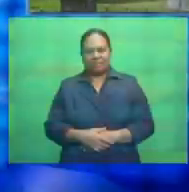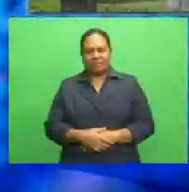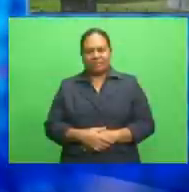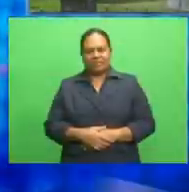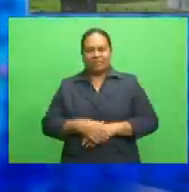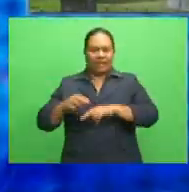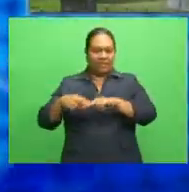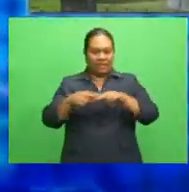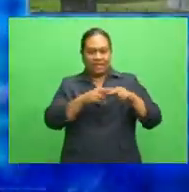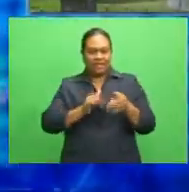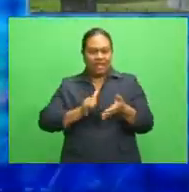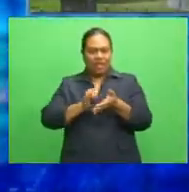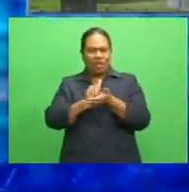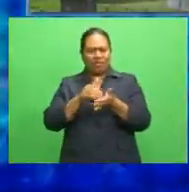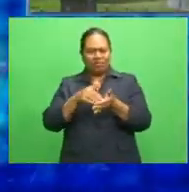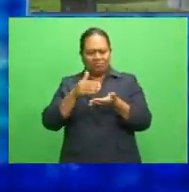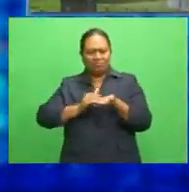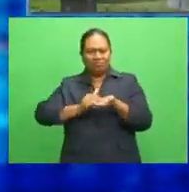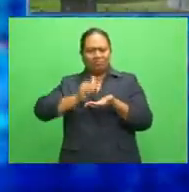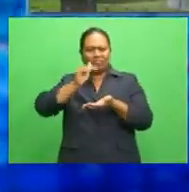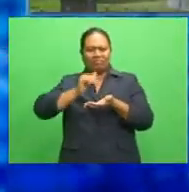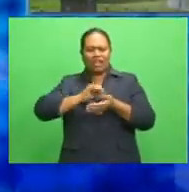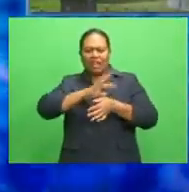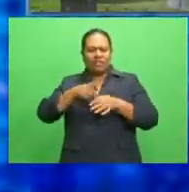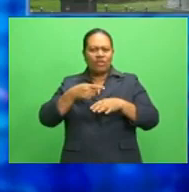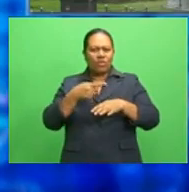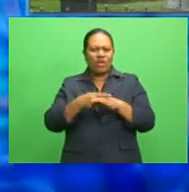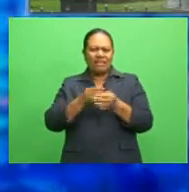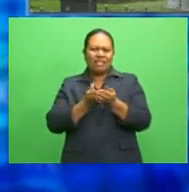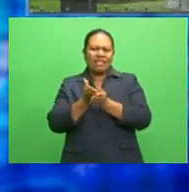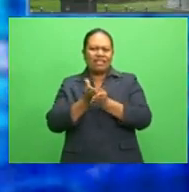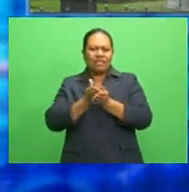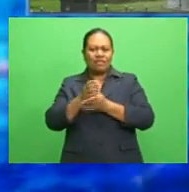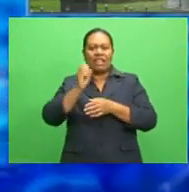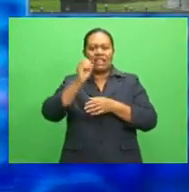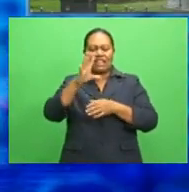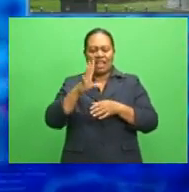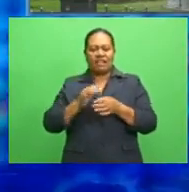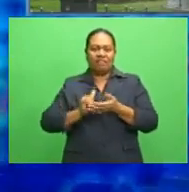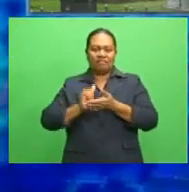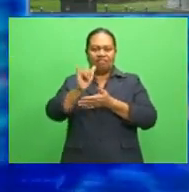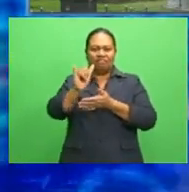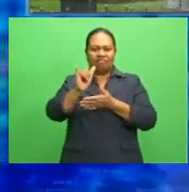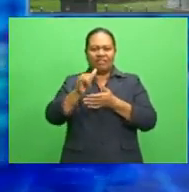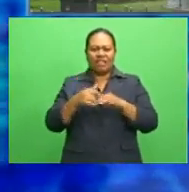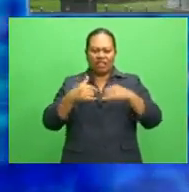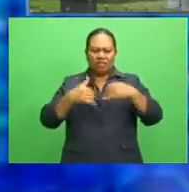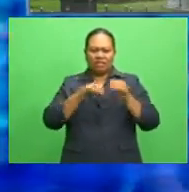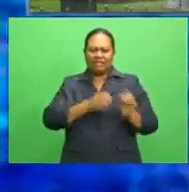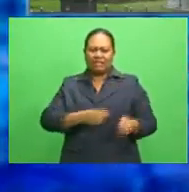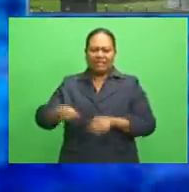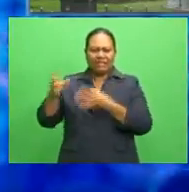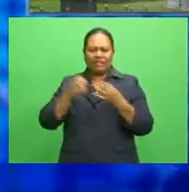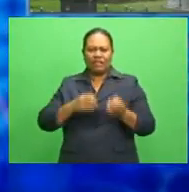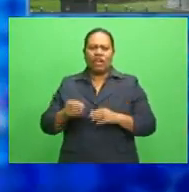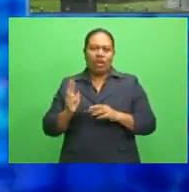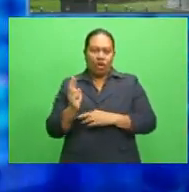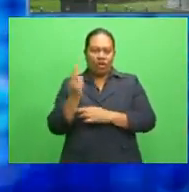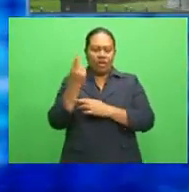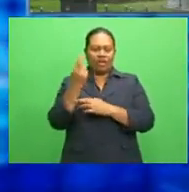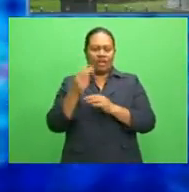Fiji Airways has increased its weekly freighter services to up to 10 flights per week. Services between Nandi and Auckland have increased to